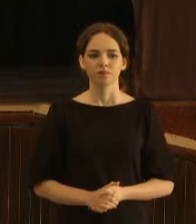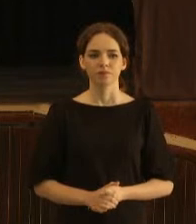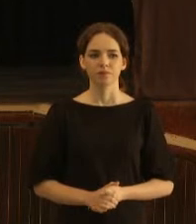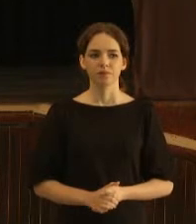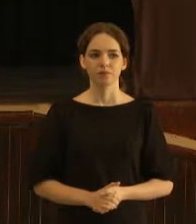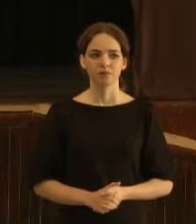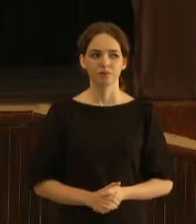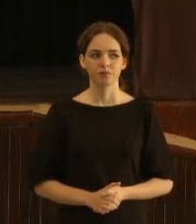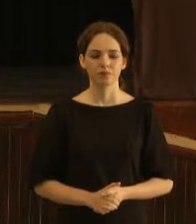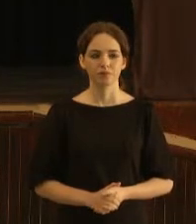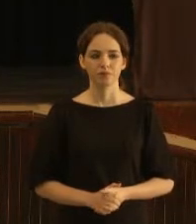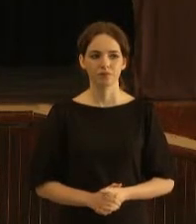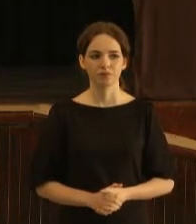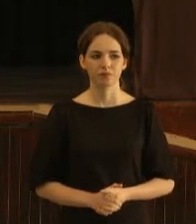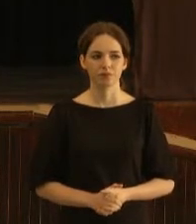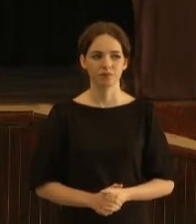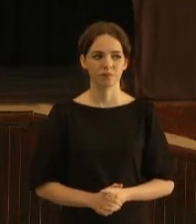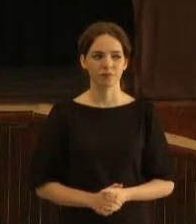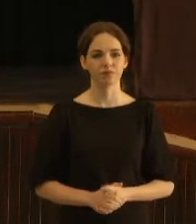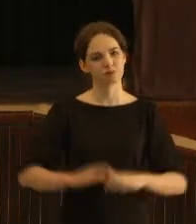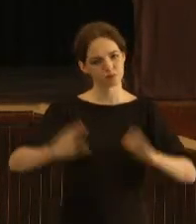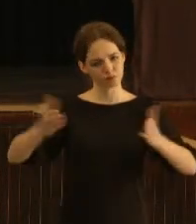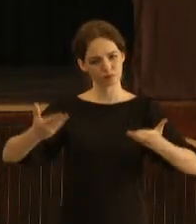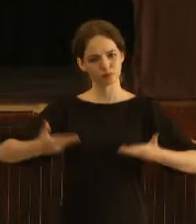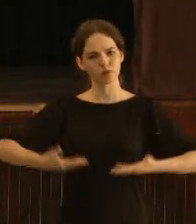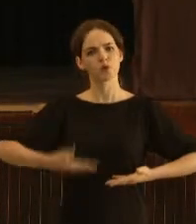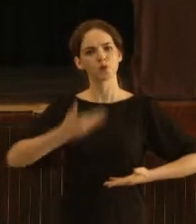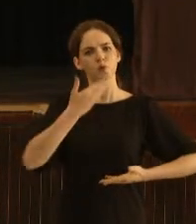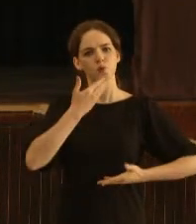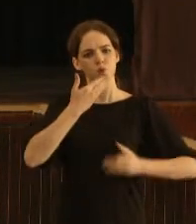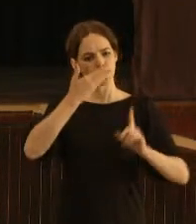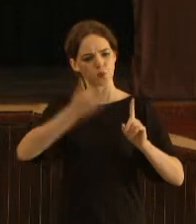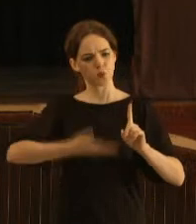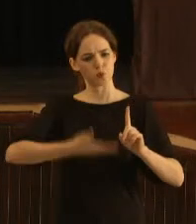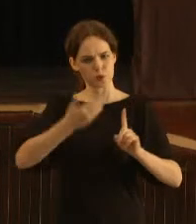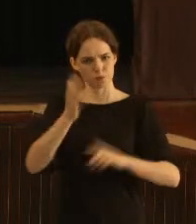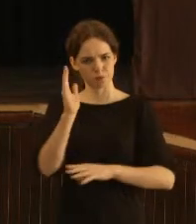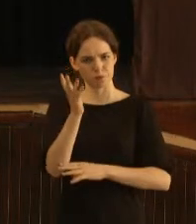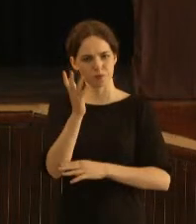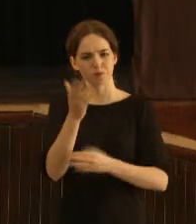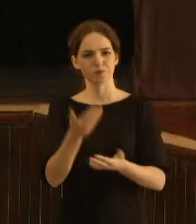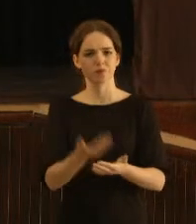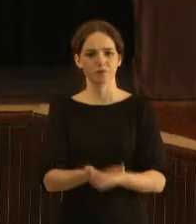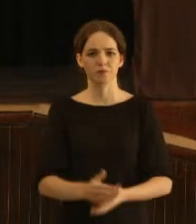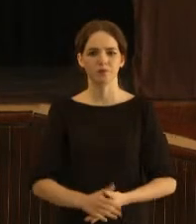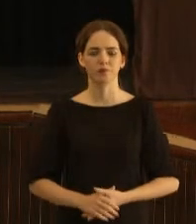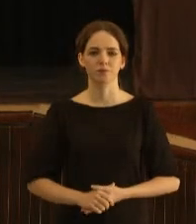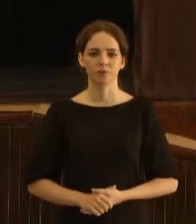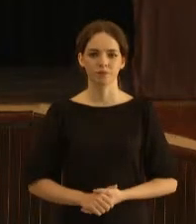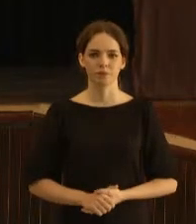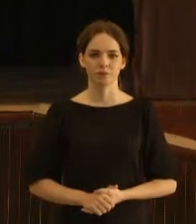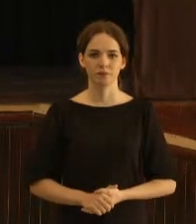Over to you, Mama. Introduce yourself. Ungaza mama usuzazisa.